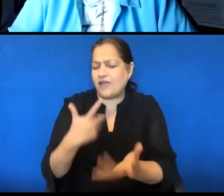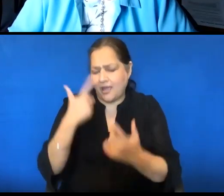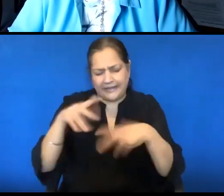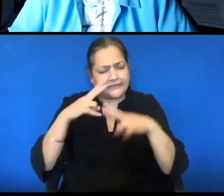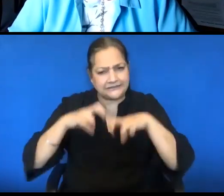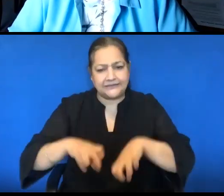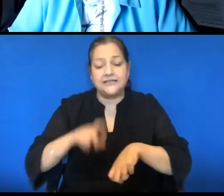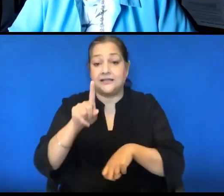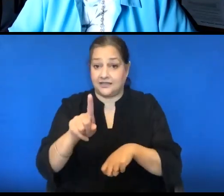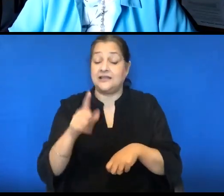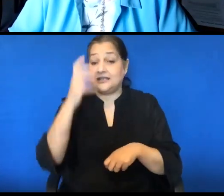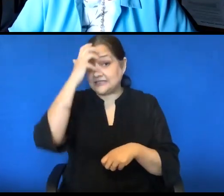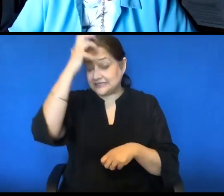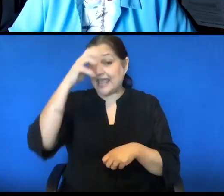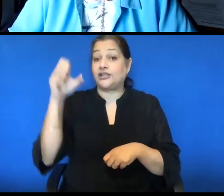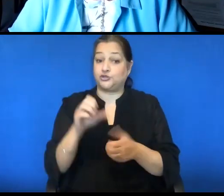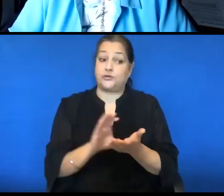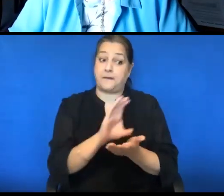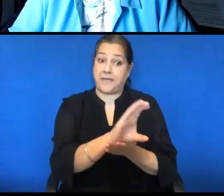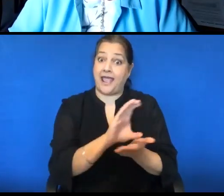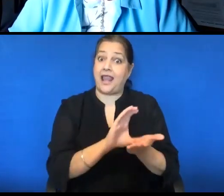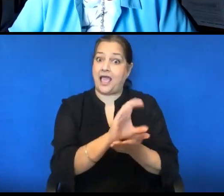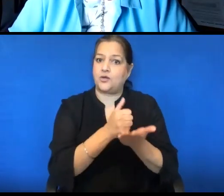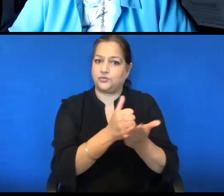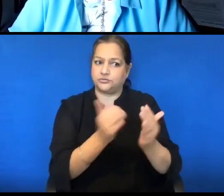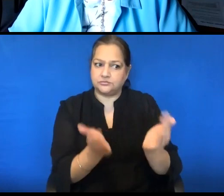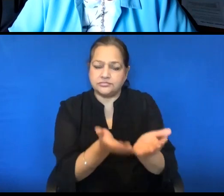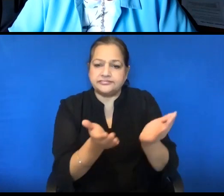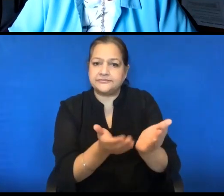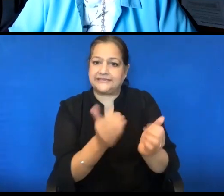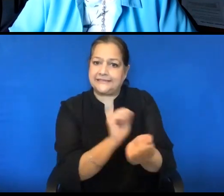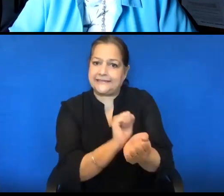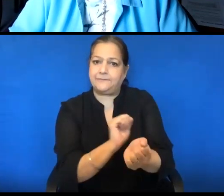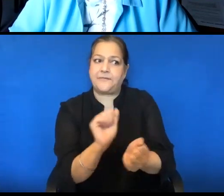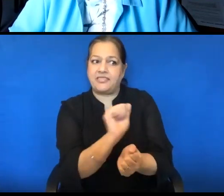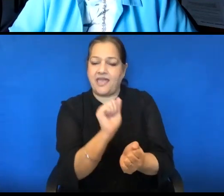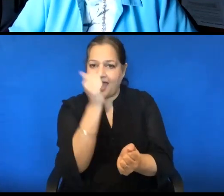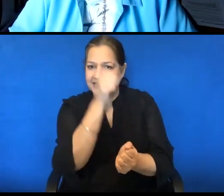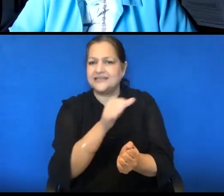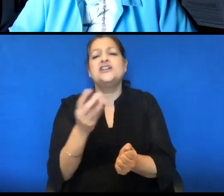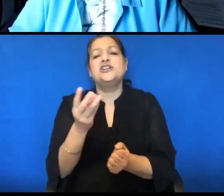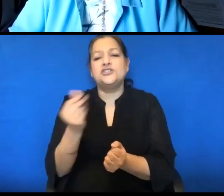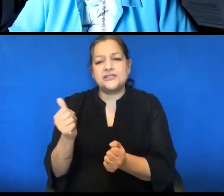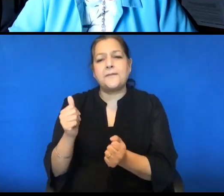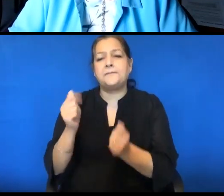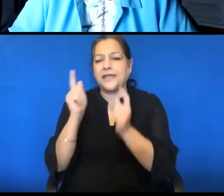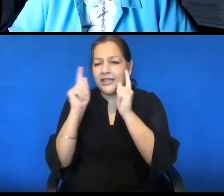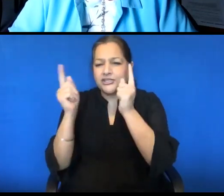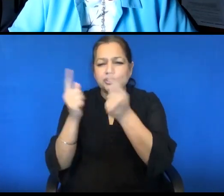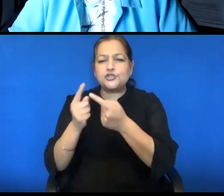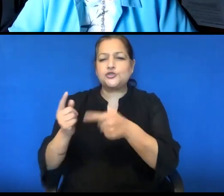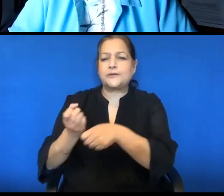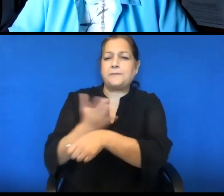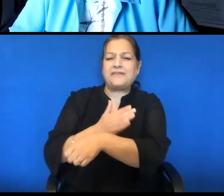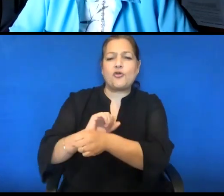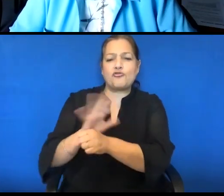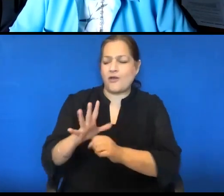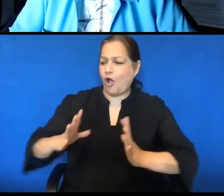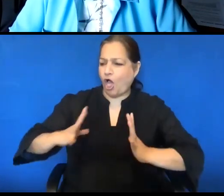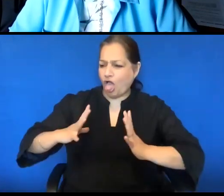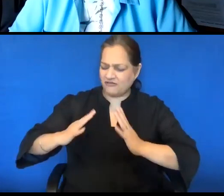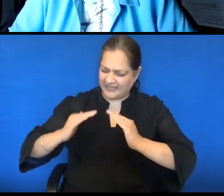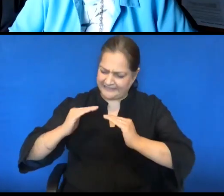the state so that down the line, we keep that expertise. There were some institutions that were just on the cusp, and actually there's a conversation to be had about